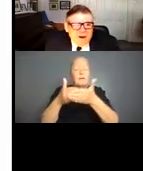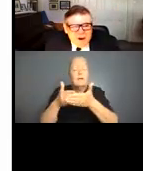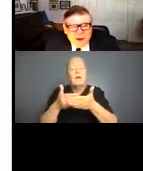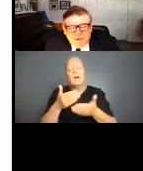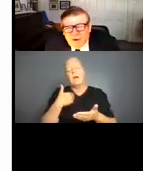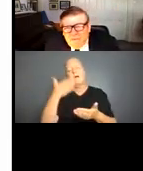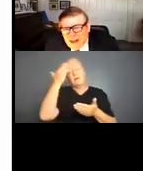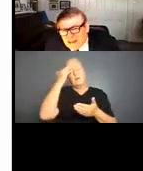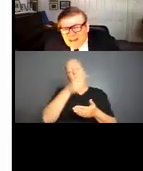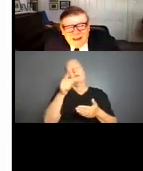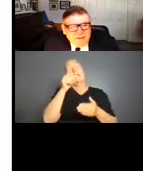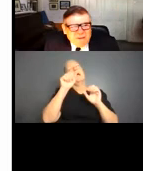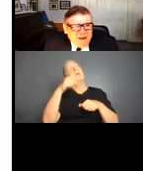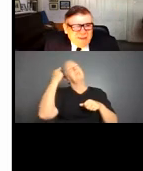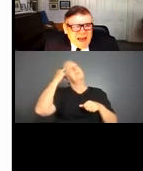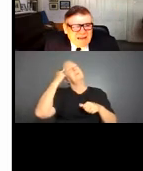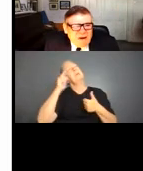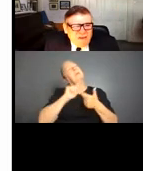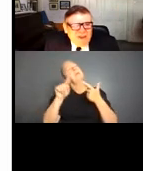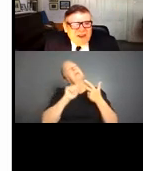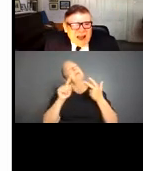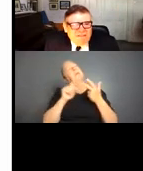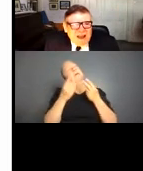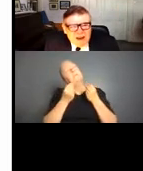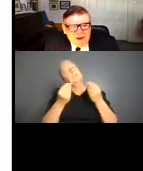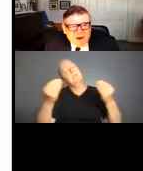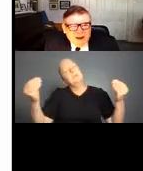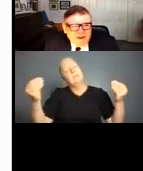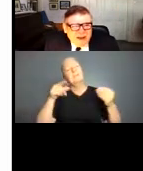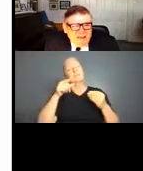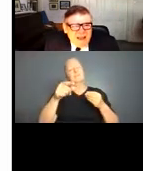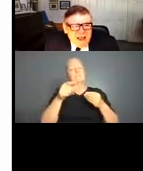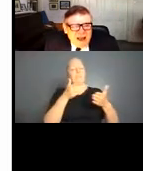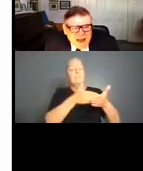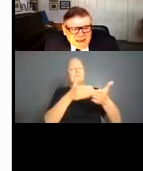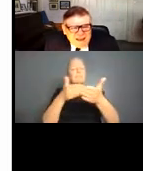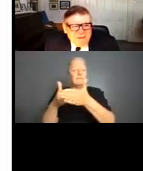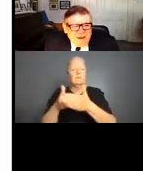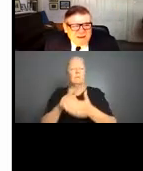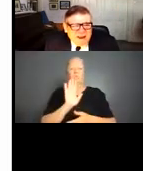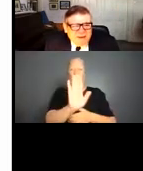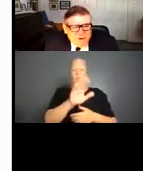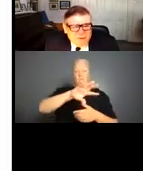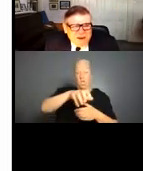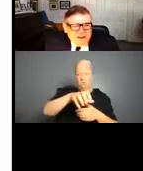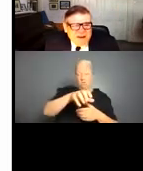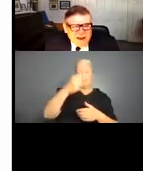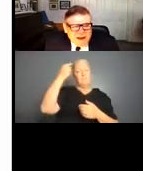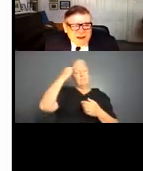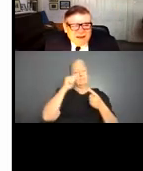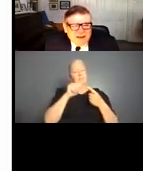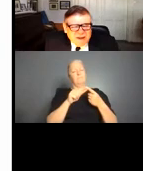So we'll give you a minute to think about that. So on the chat, in your country, accessibility,